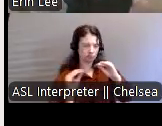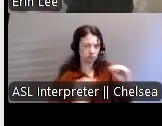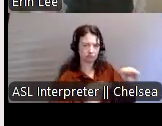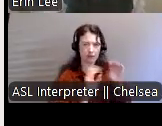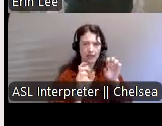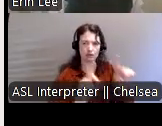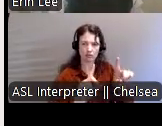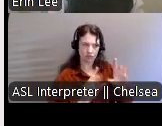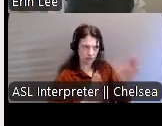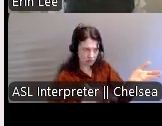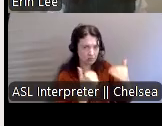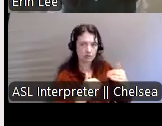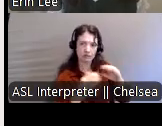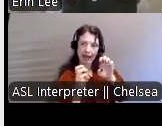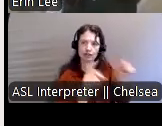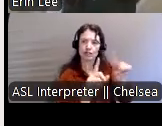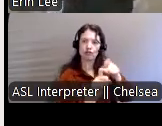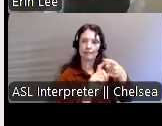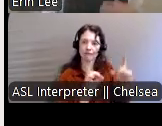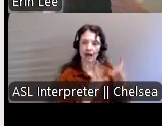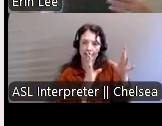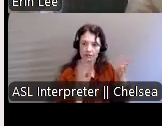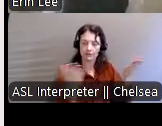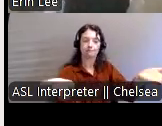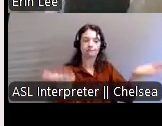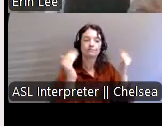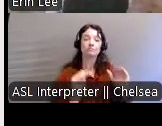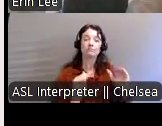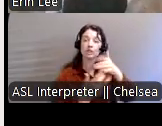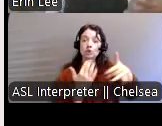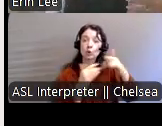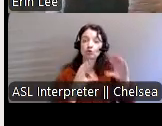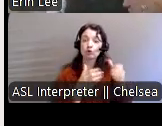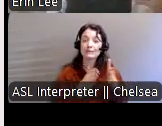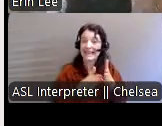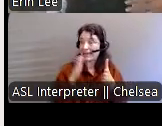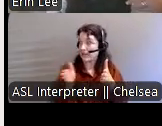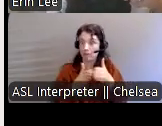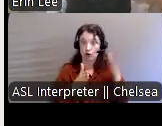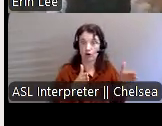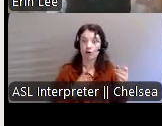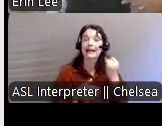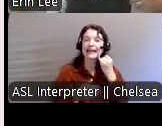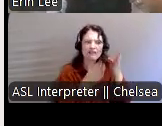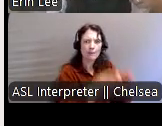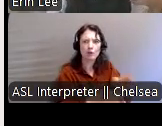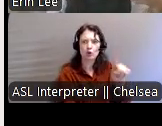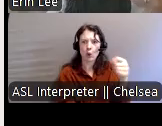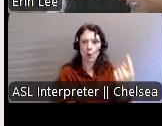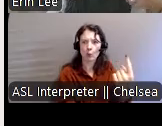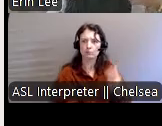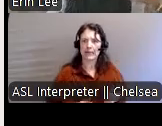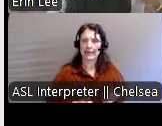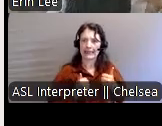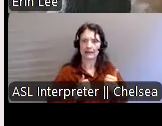of awareness. Social groups, neighbors, and think about location. Think about if people are living isolated, if they're living in their homes